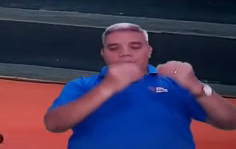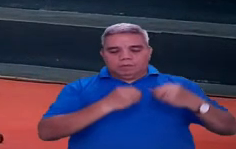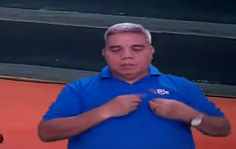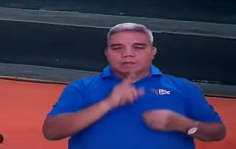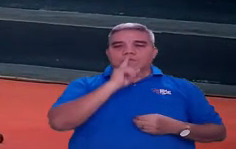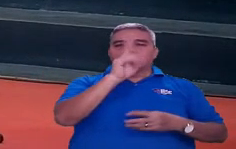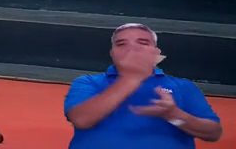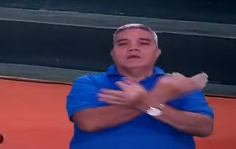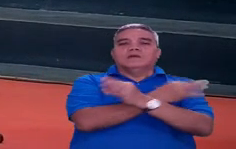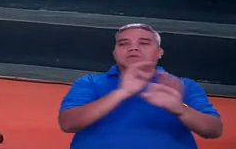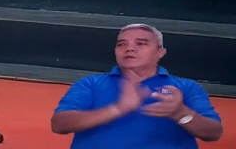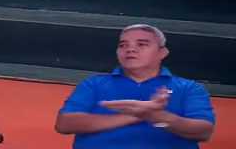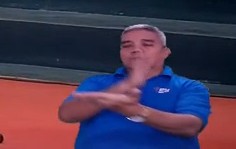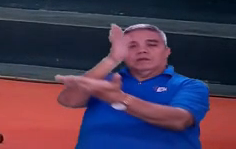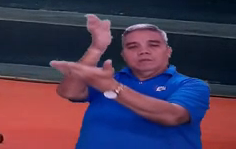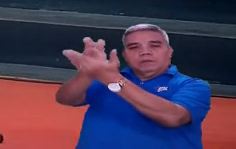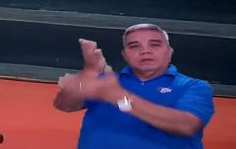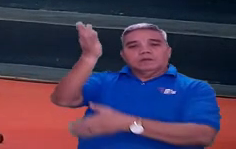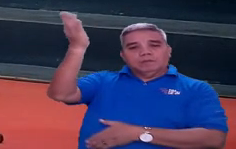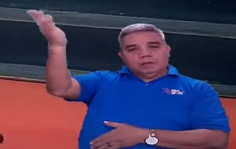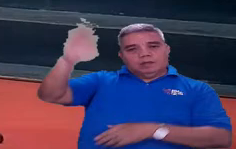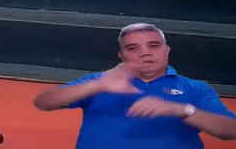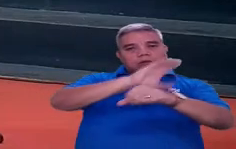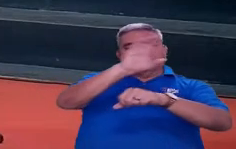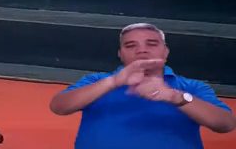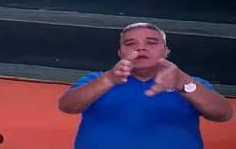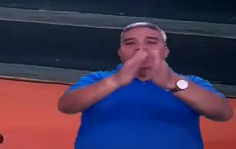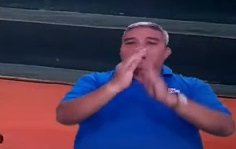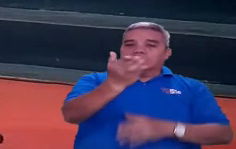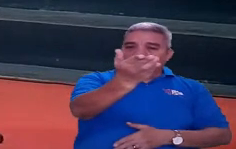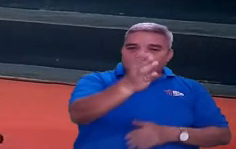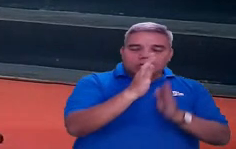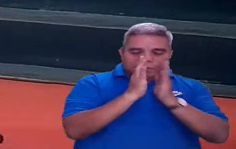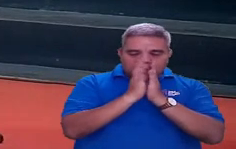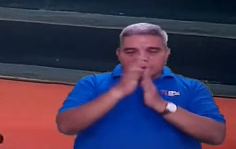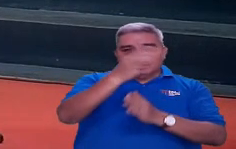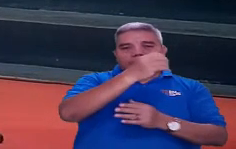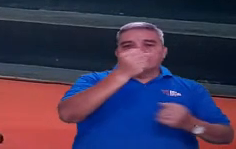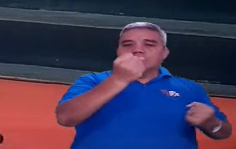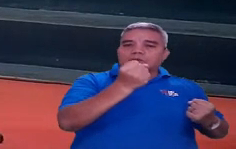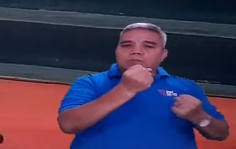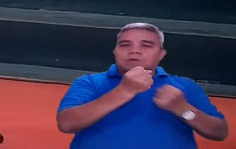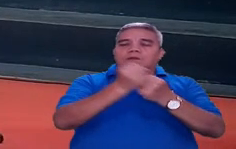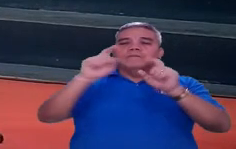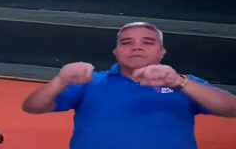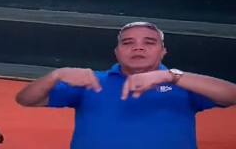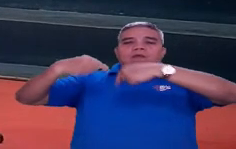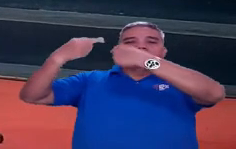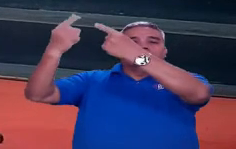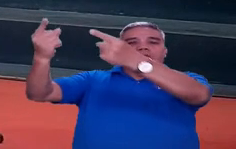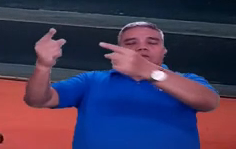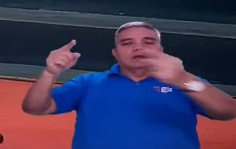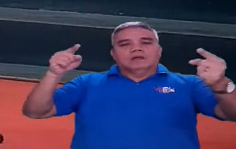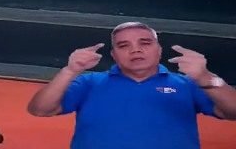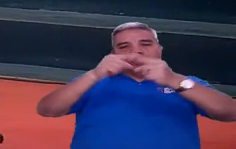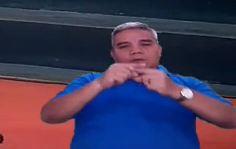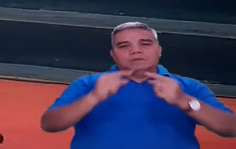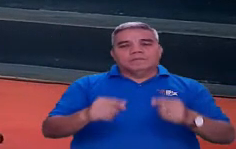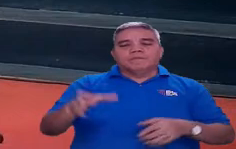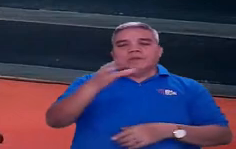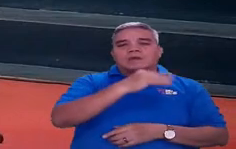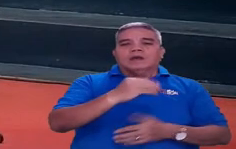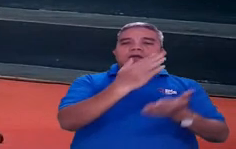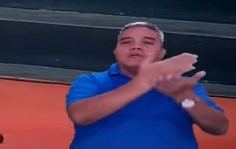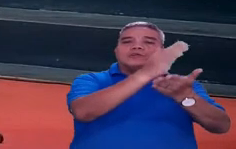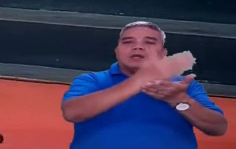freely, I want to share it to the people there. So I'm asking for your prayers and support as I go the going, as I do the going